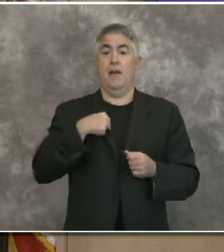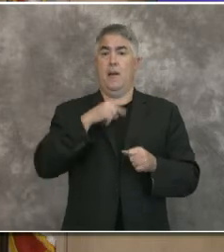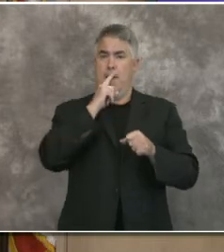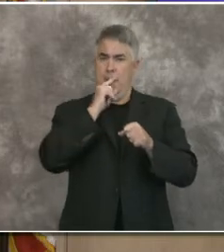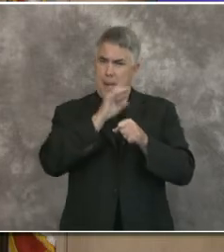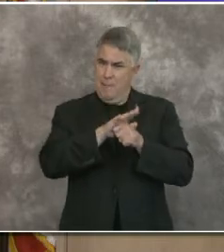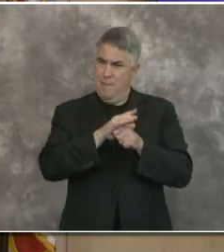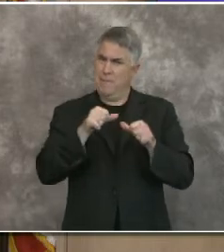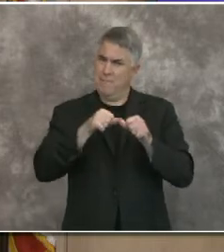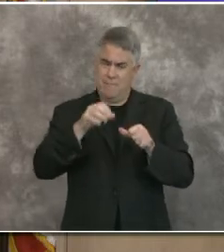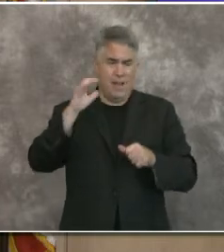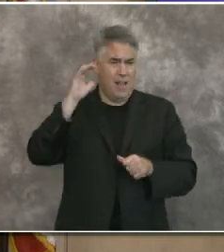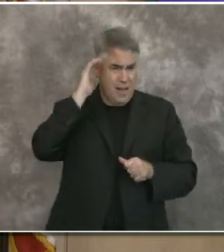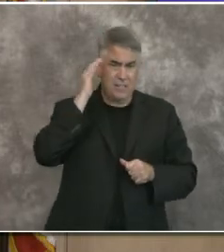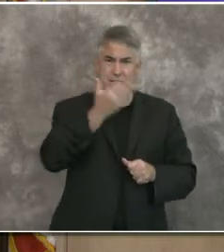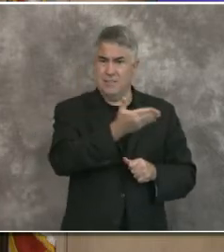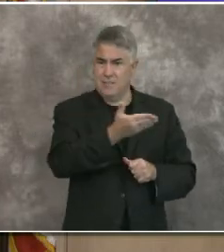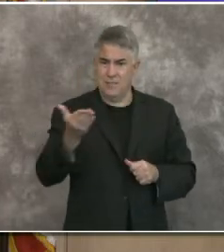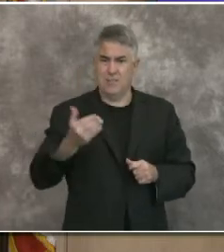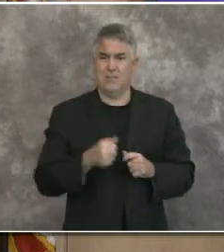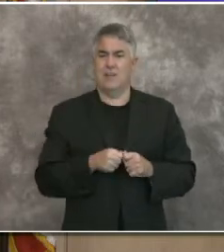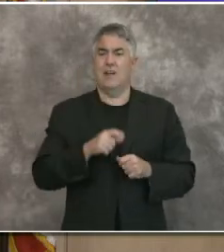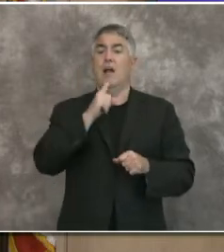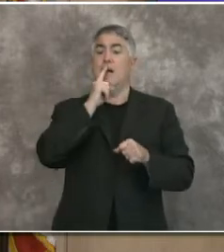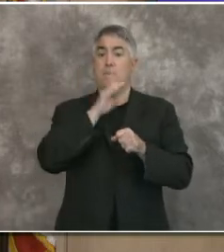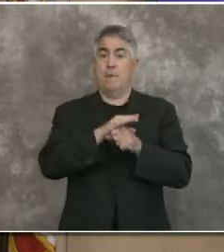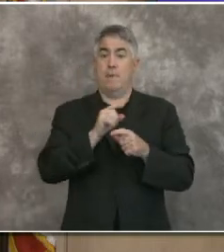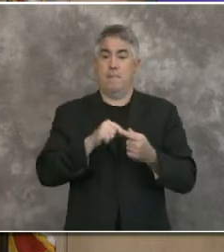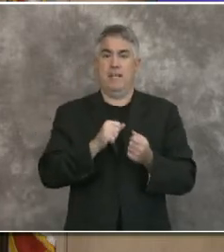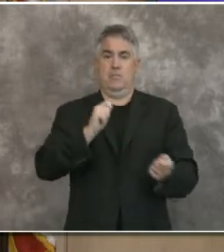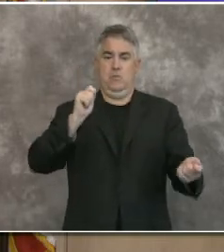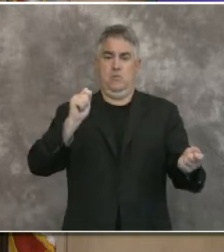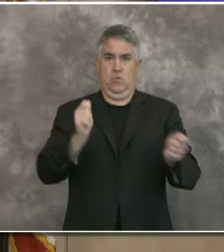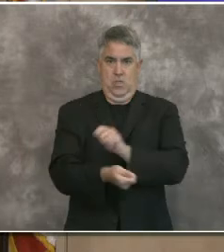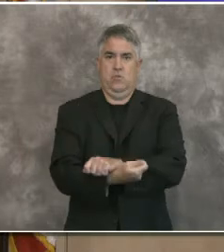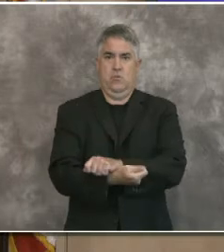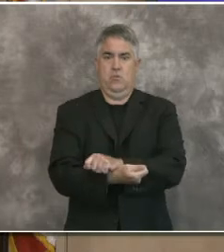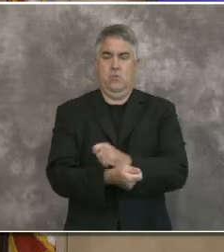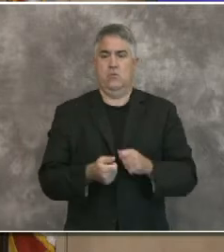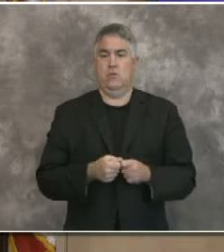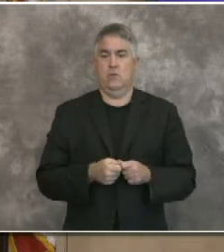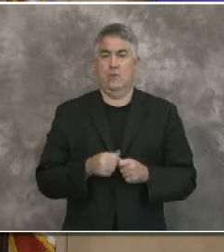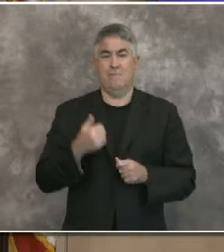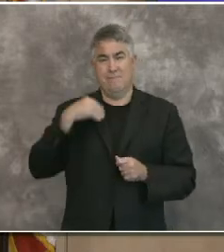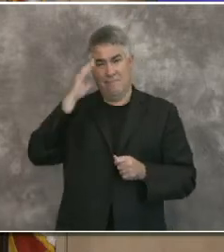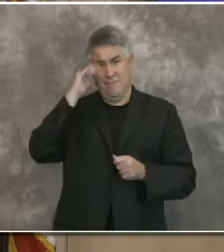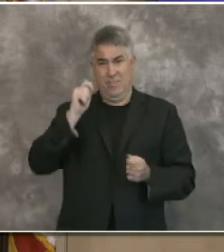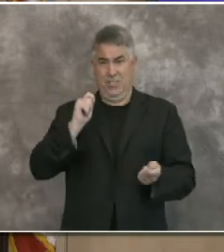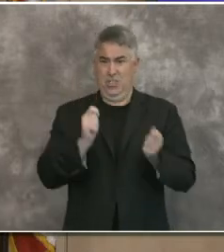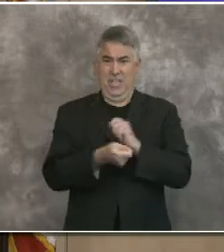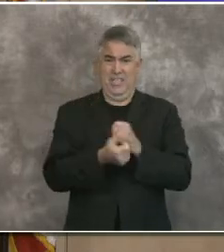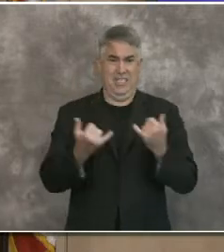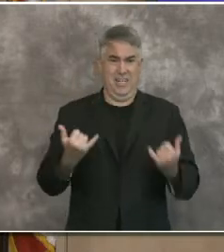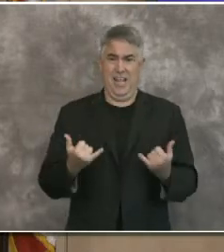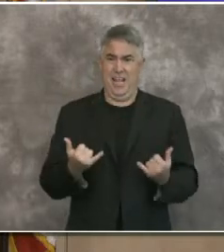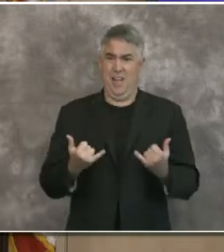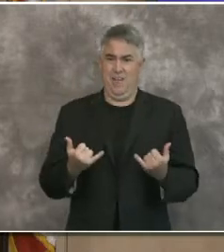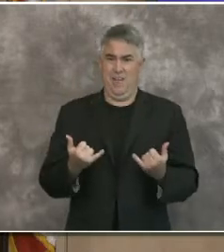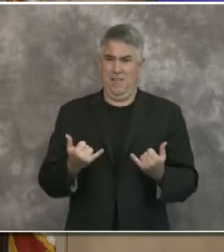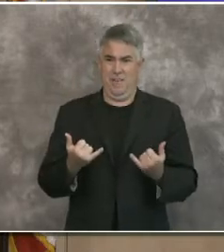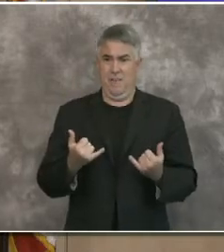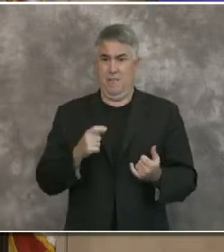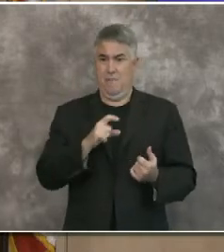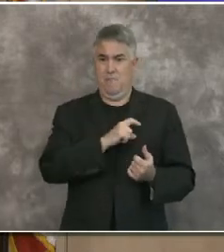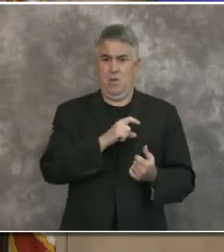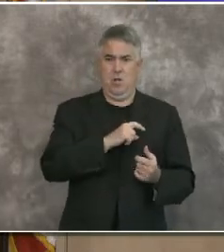committed to making those changes, because I know that change is here. We're at that point in our time where policing is not